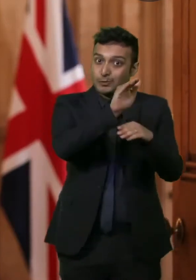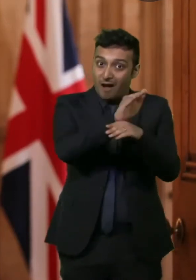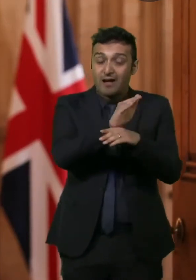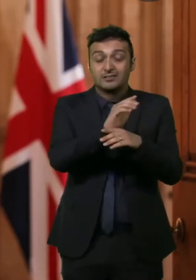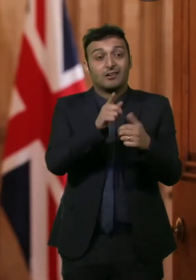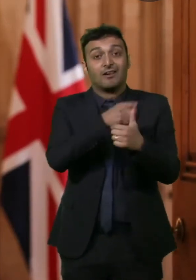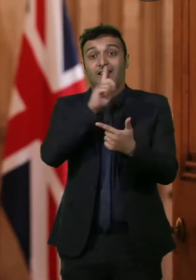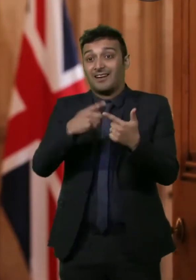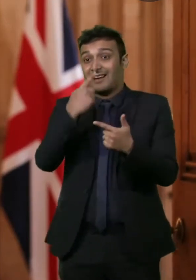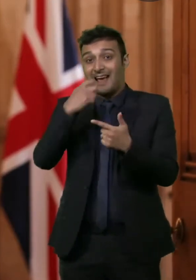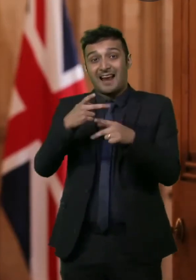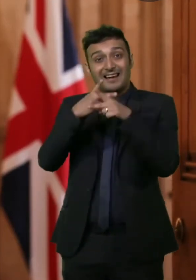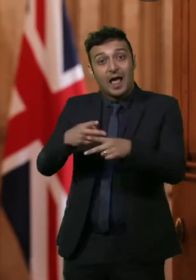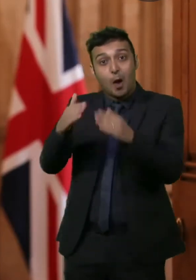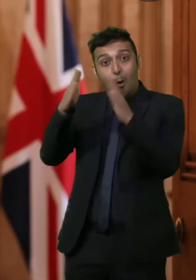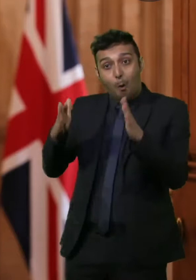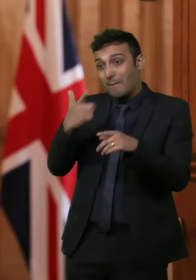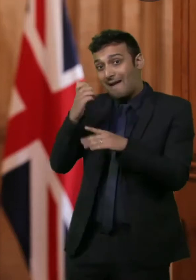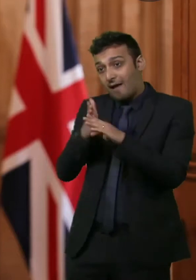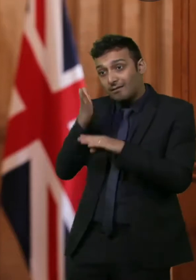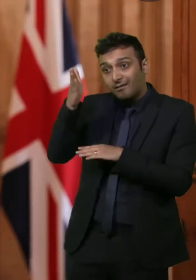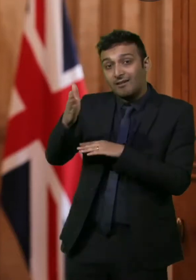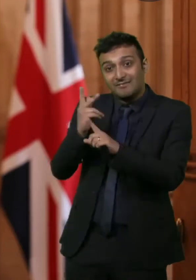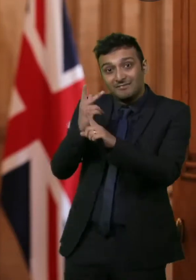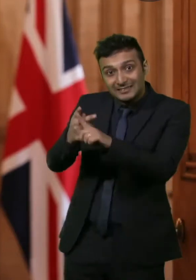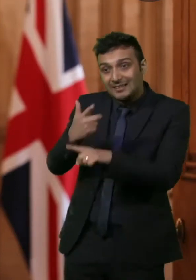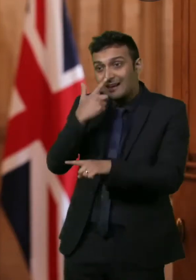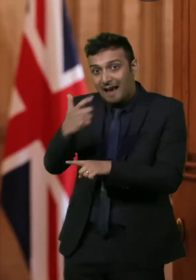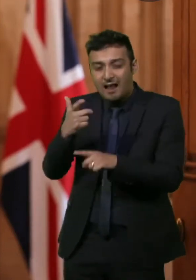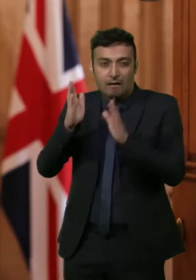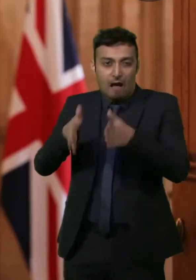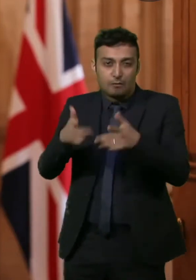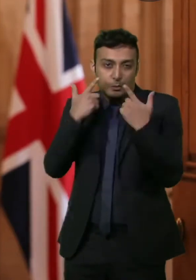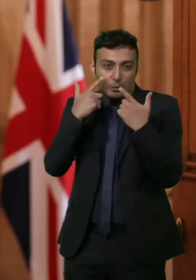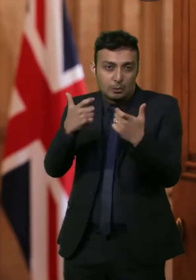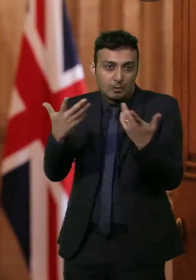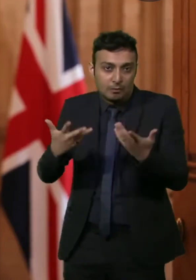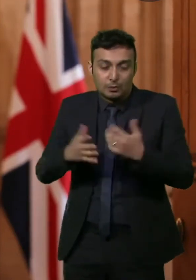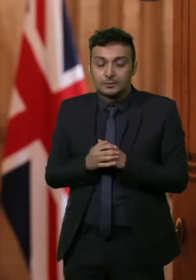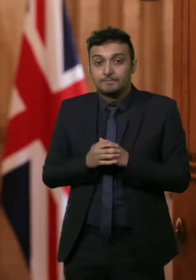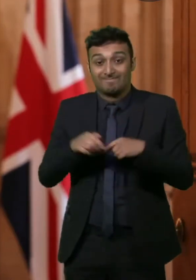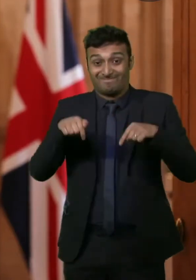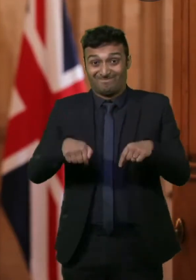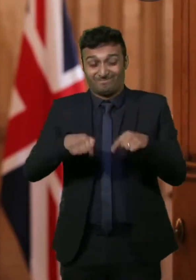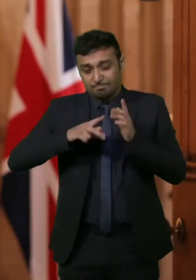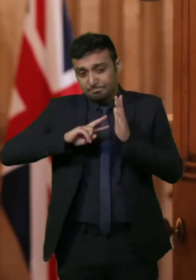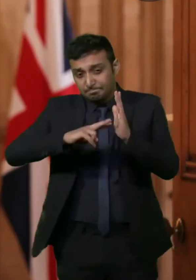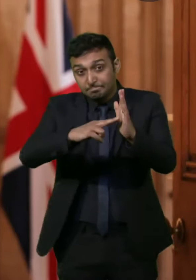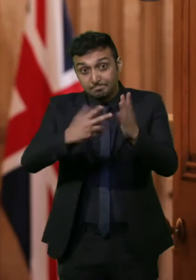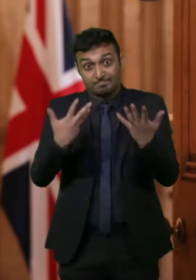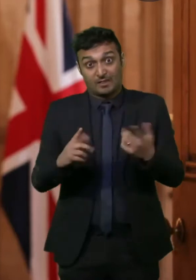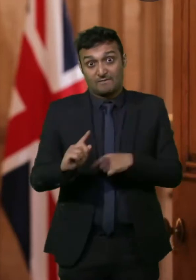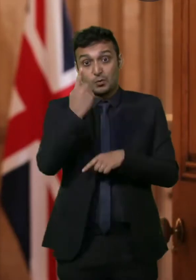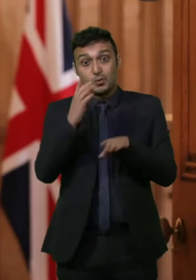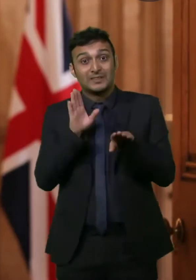appropriate precautions. And this first step on the roadmap is made possible above all by our NHS,